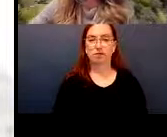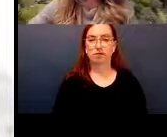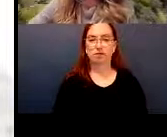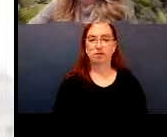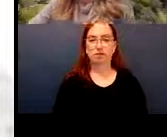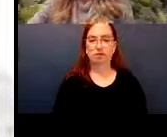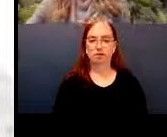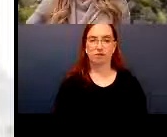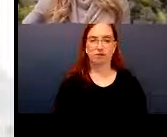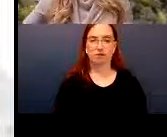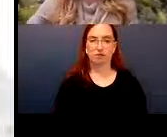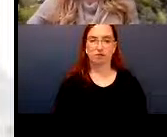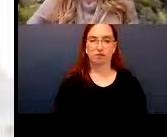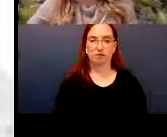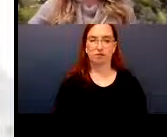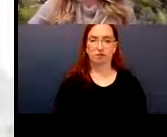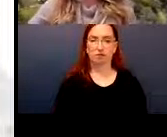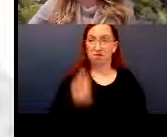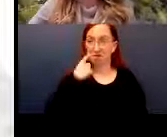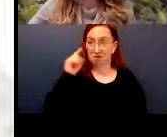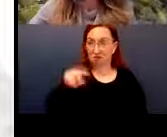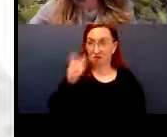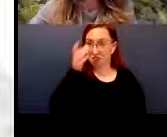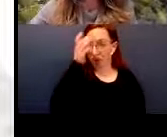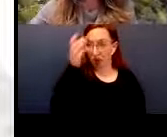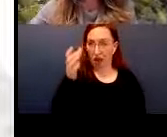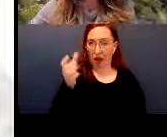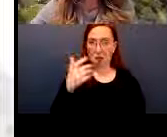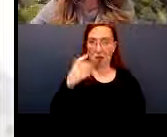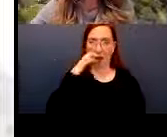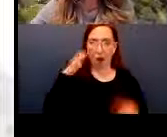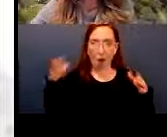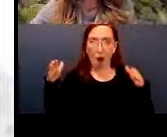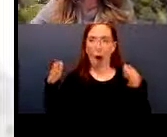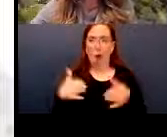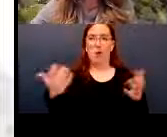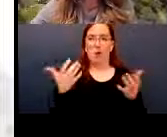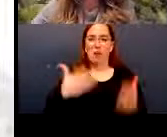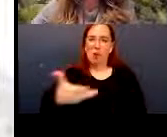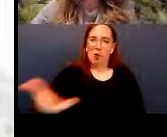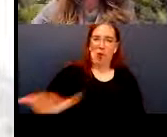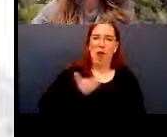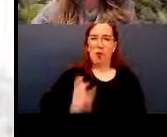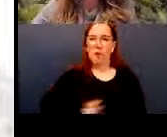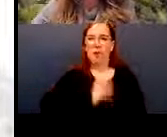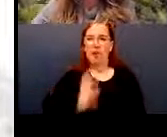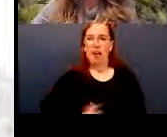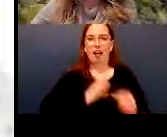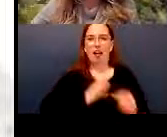And the central feature of this concept is this welcome plaza. You can see in this kind of wedge-shaped